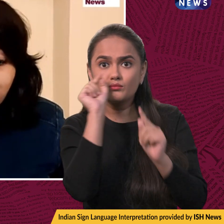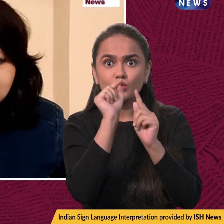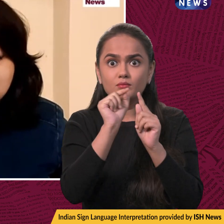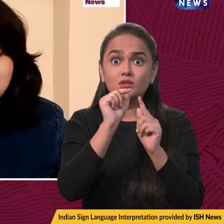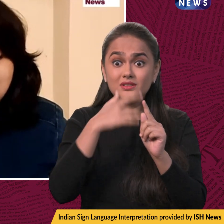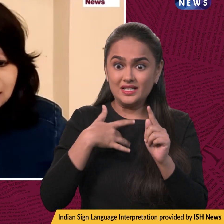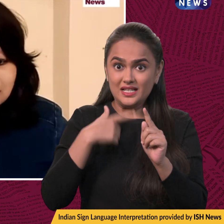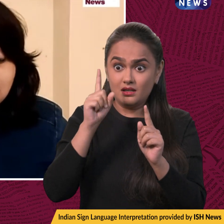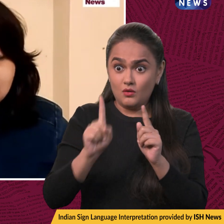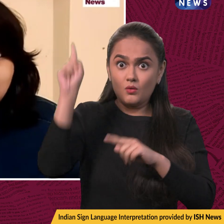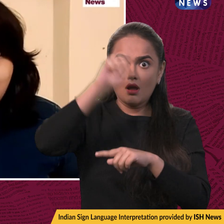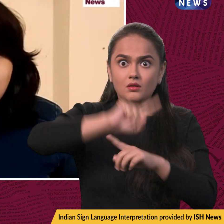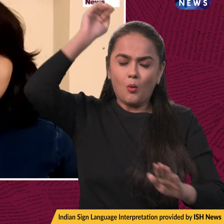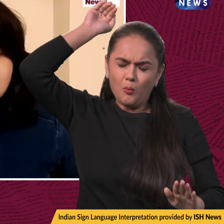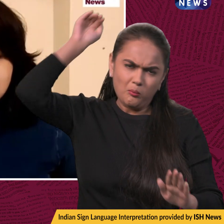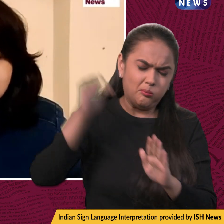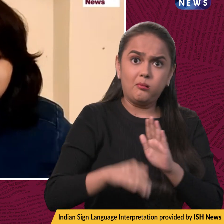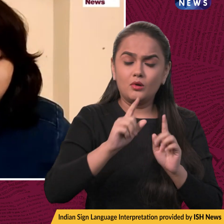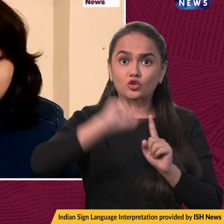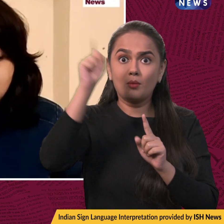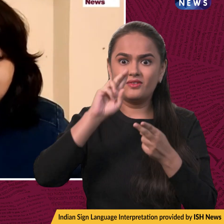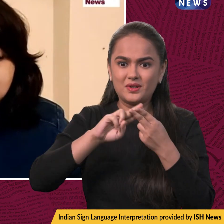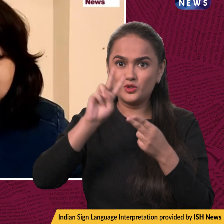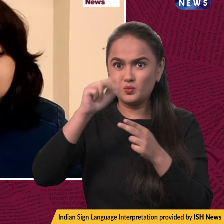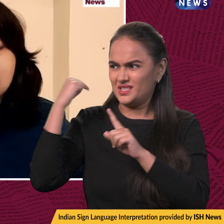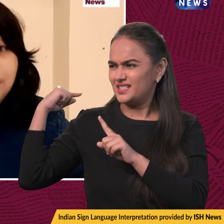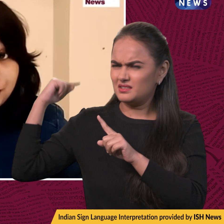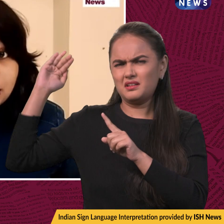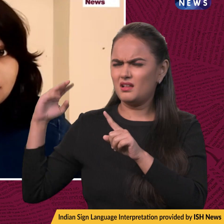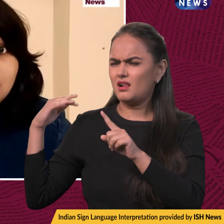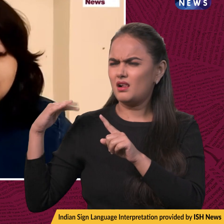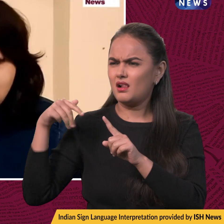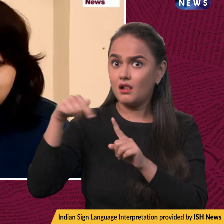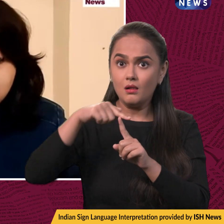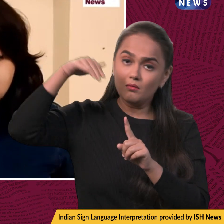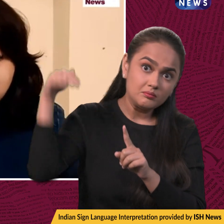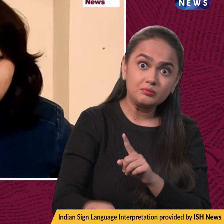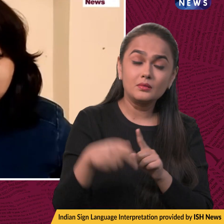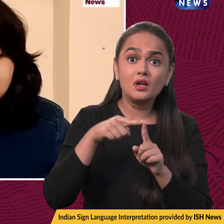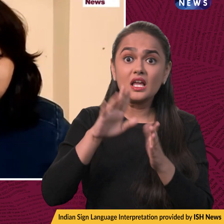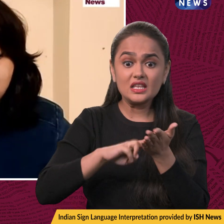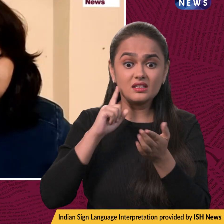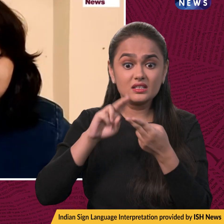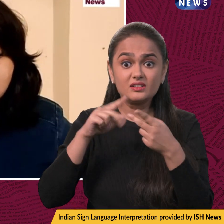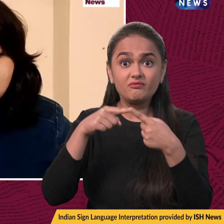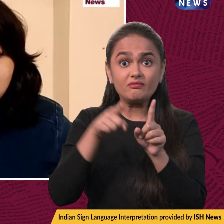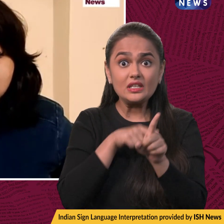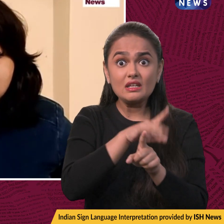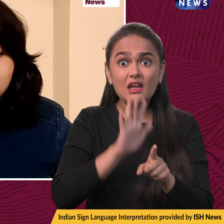1,879 points, its biggest single day fall since February 26. And Nifty tumbled below its